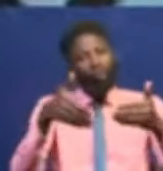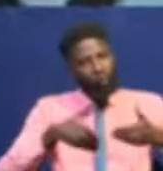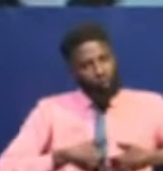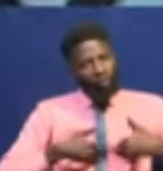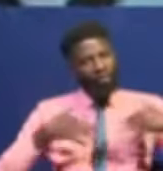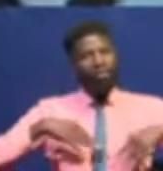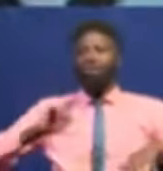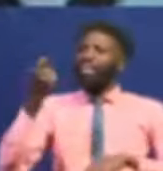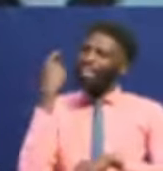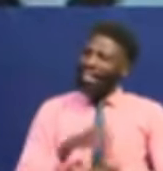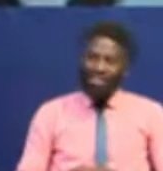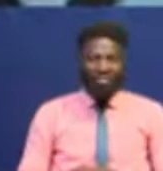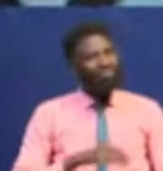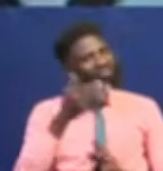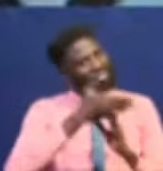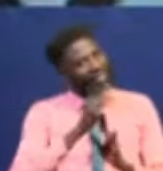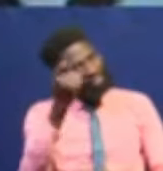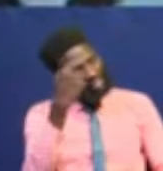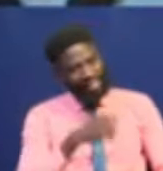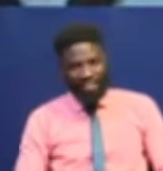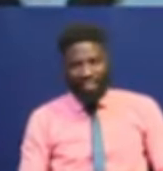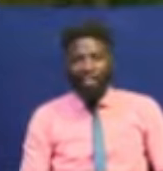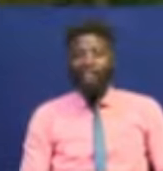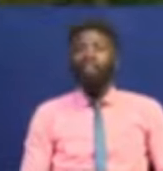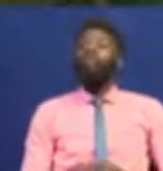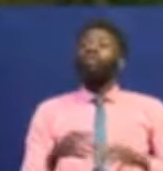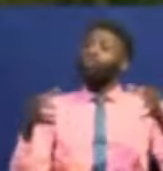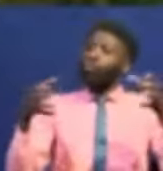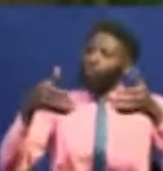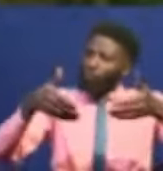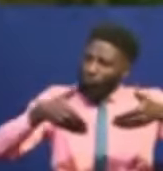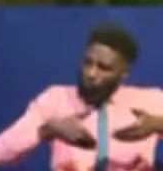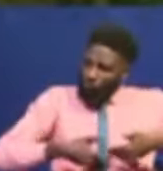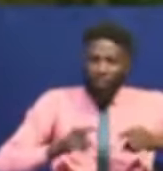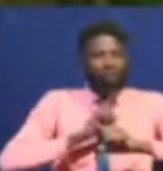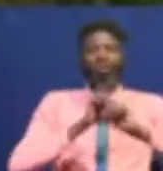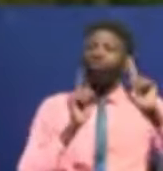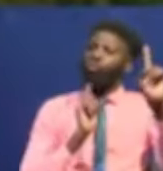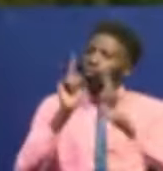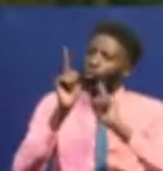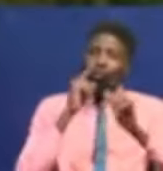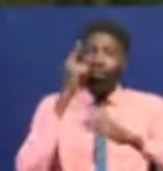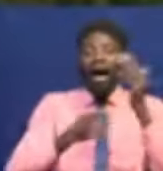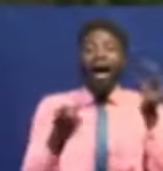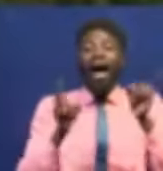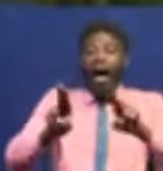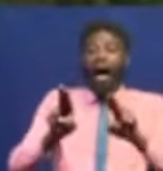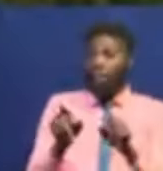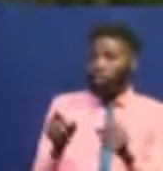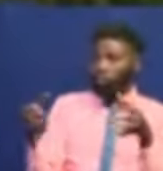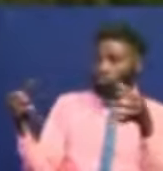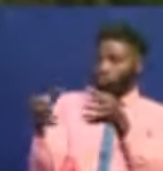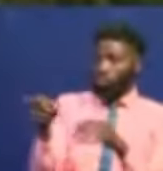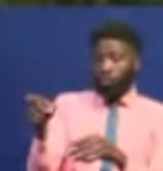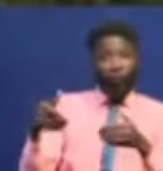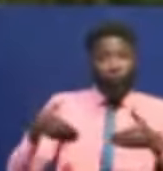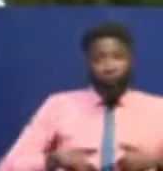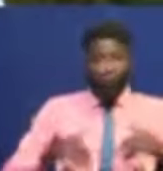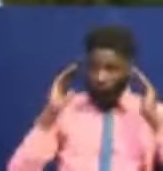of our country. And we want to inform you, they're no longer just talking about things that can be done to them as a